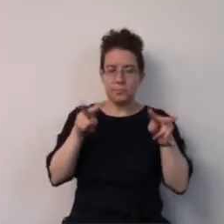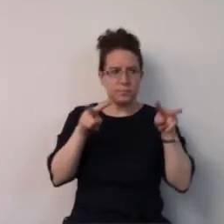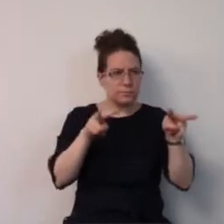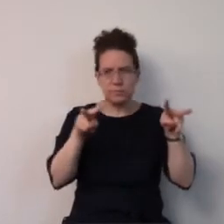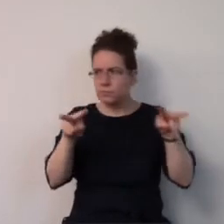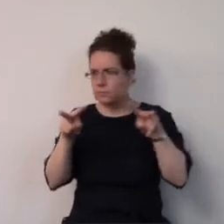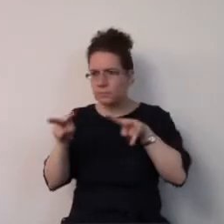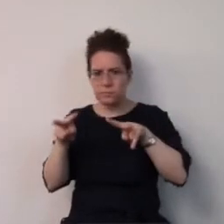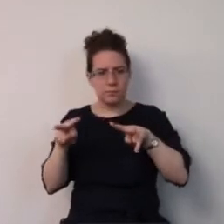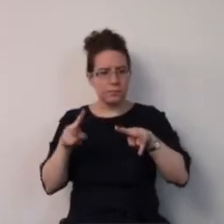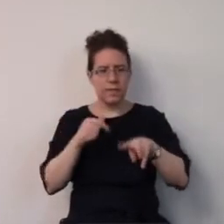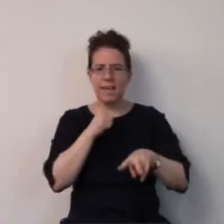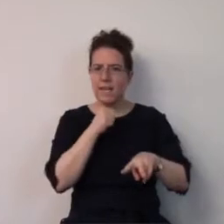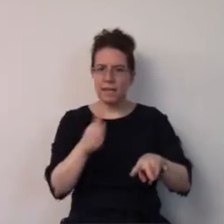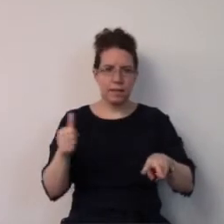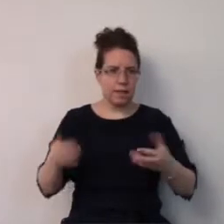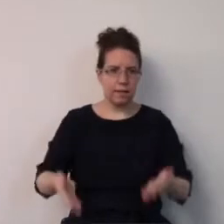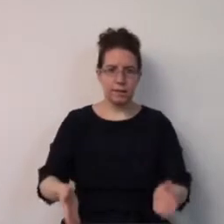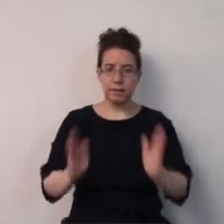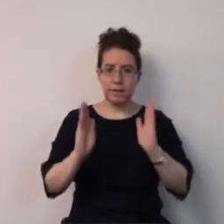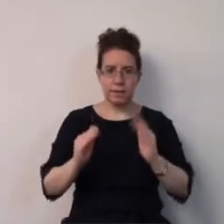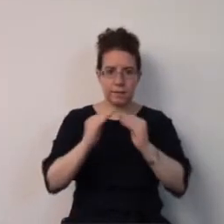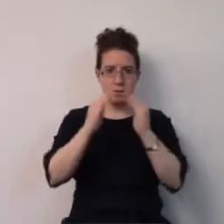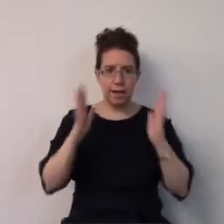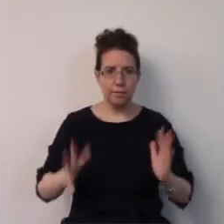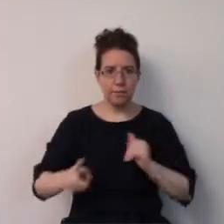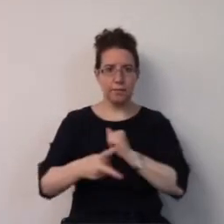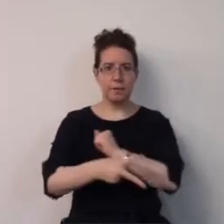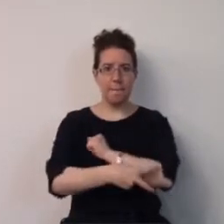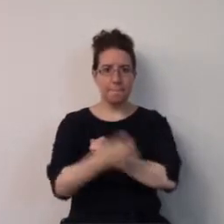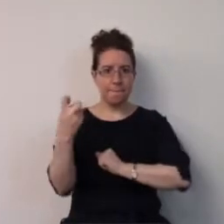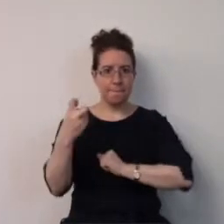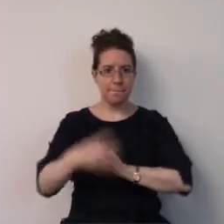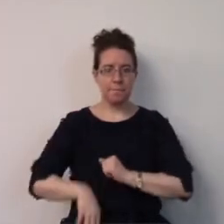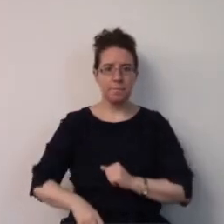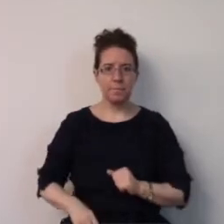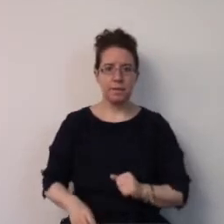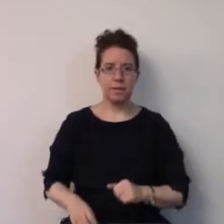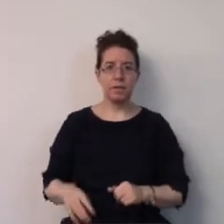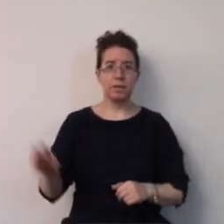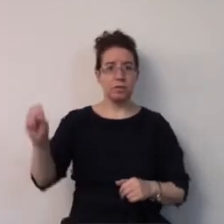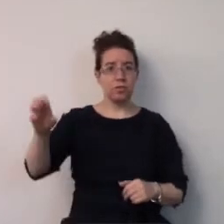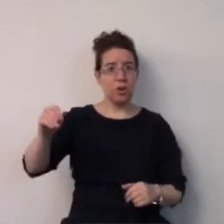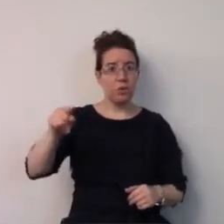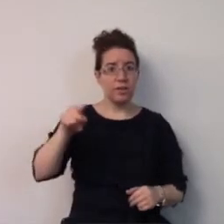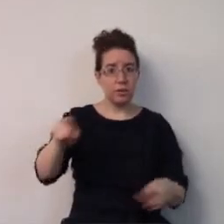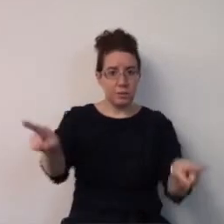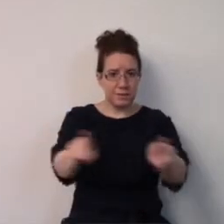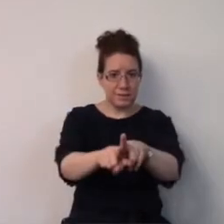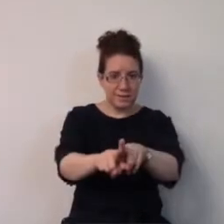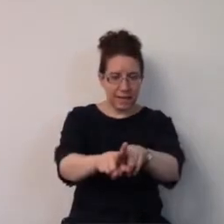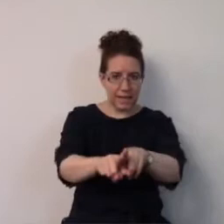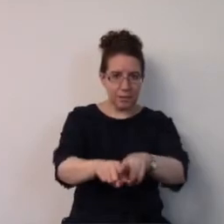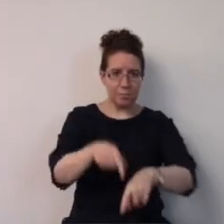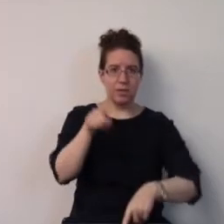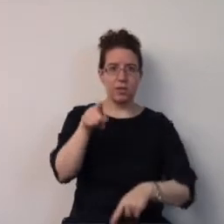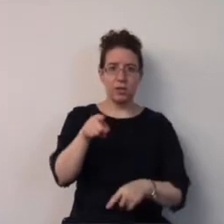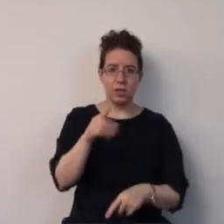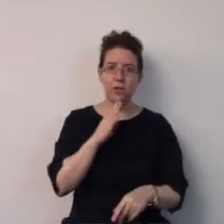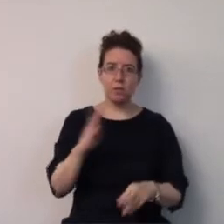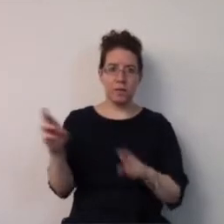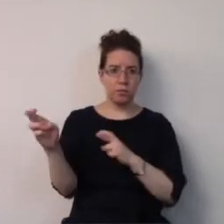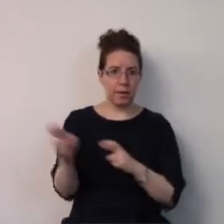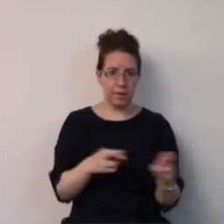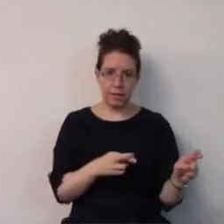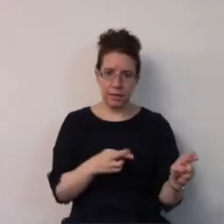Matthew 26 and 40 says, and he cometh unto the disciples and findeth them asleep, and said unto Peter, what, could ye